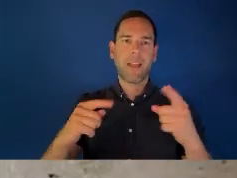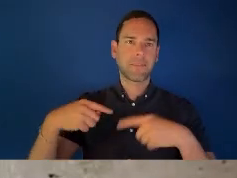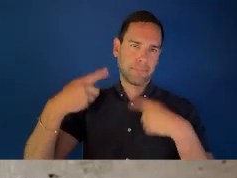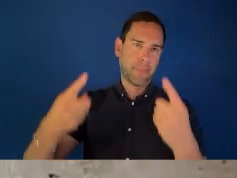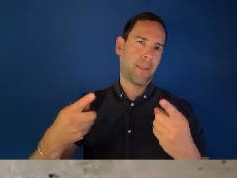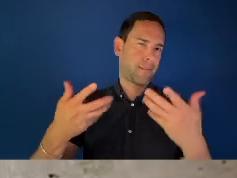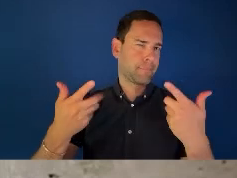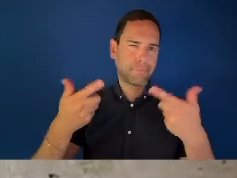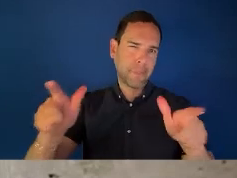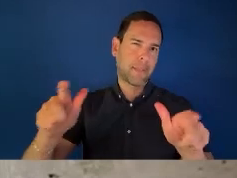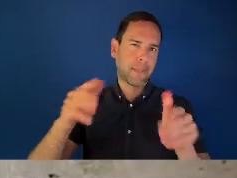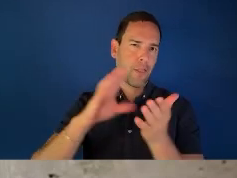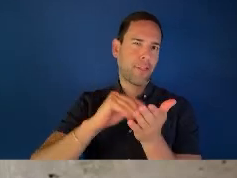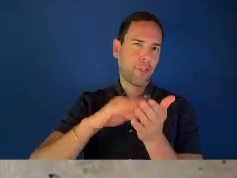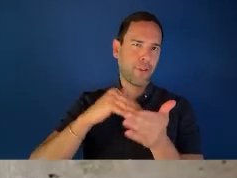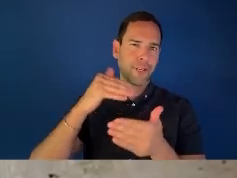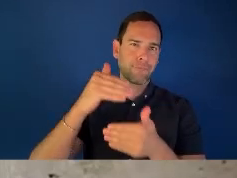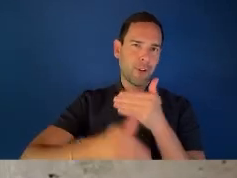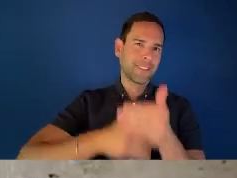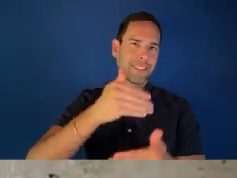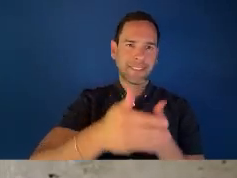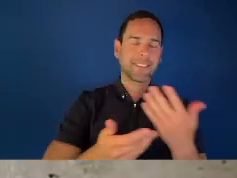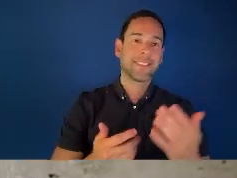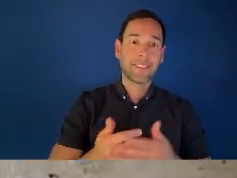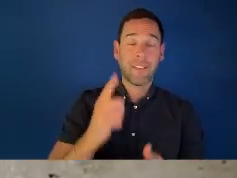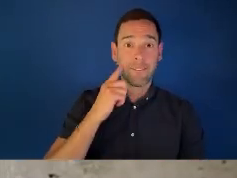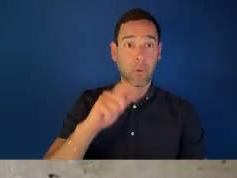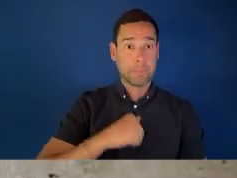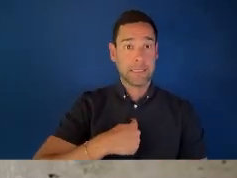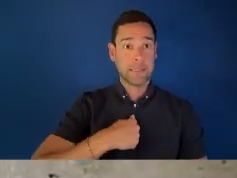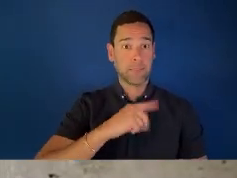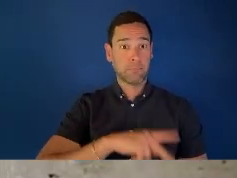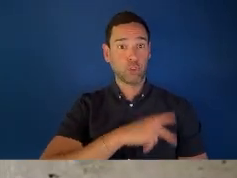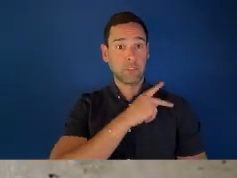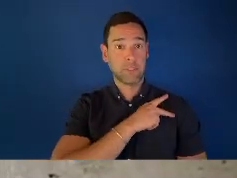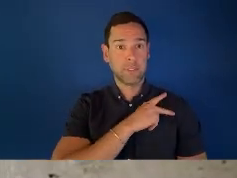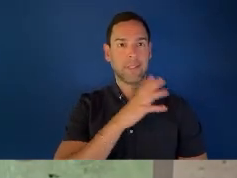I have been loving doing that, and I recently